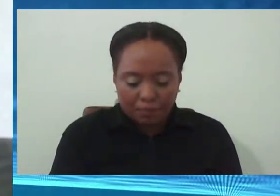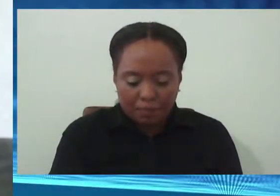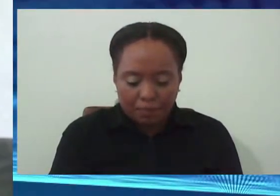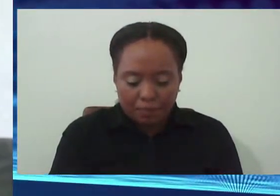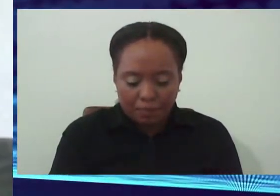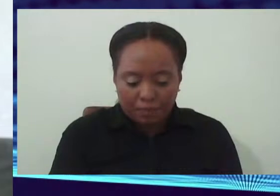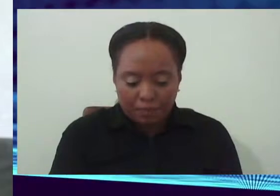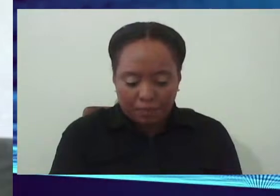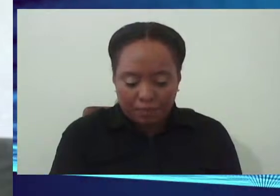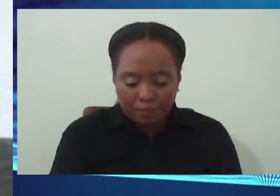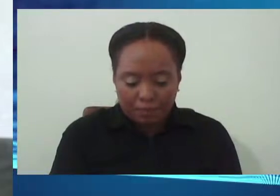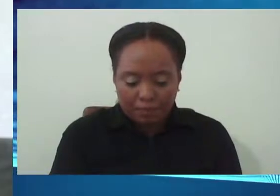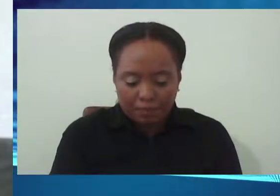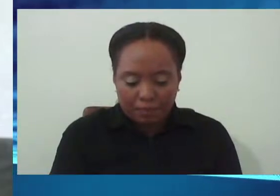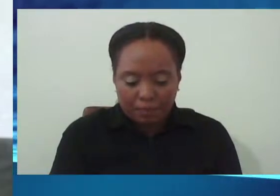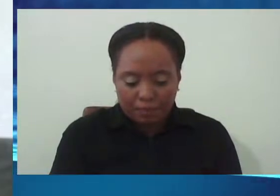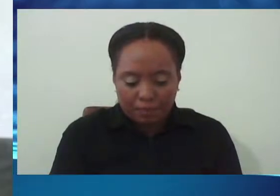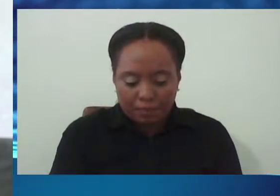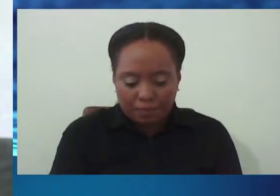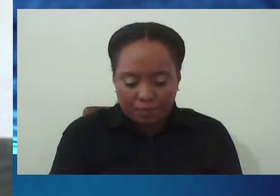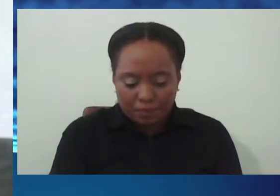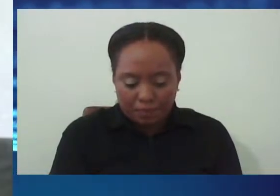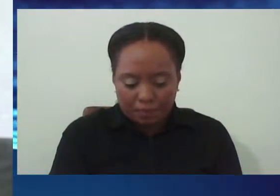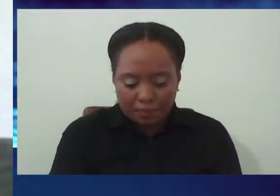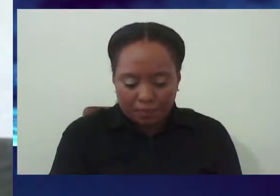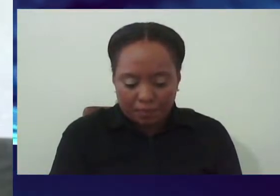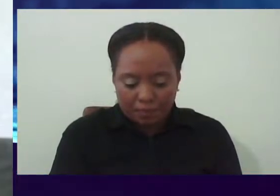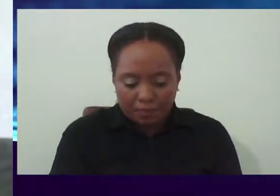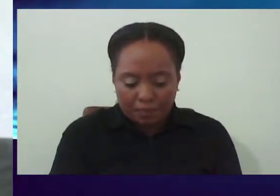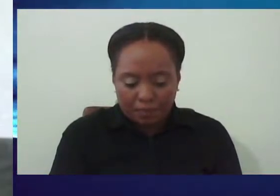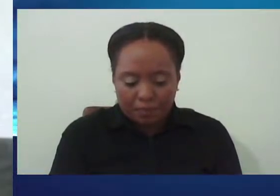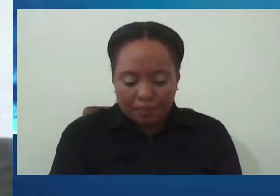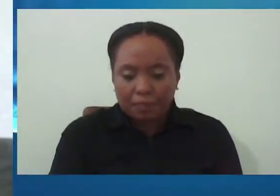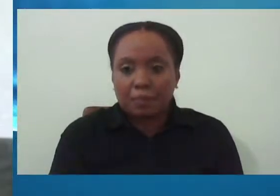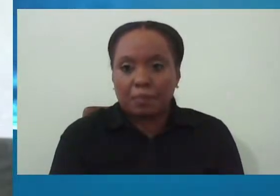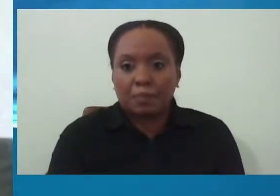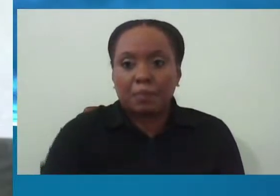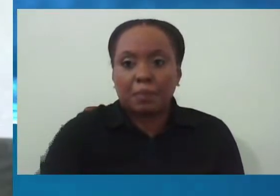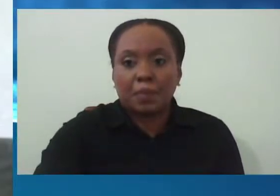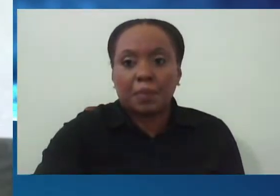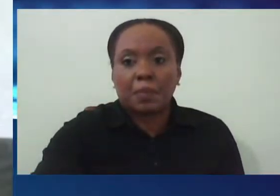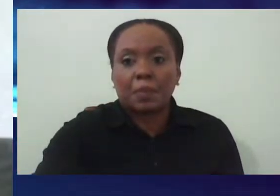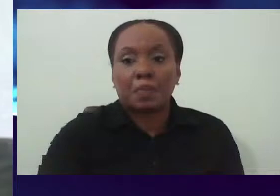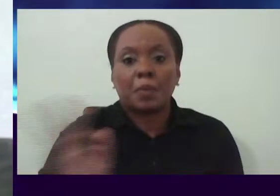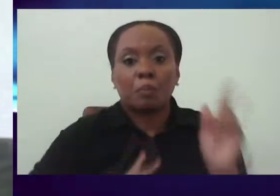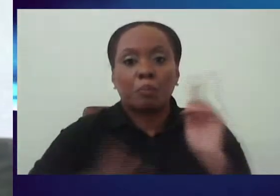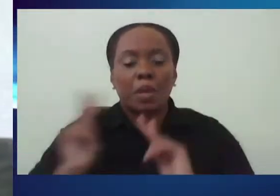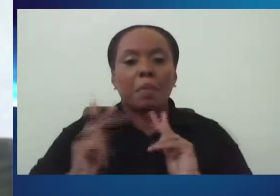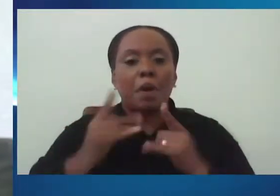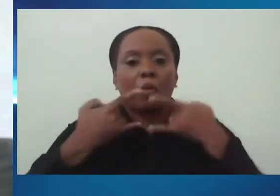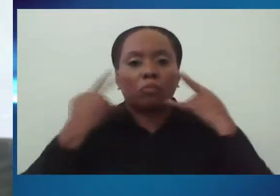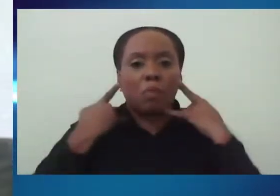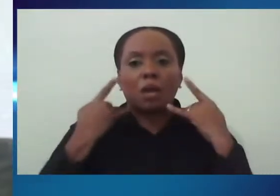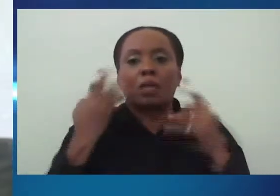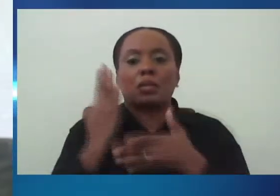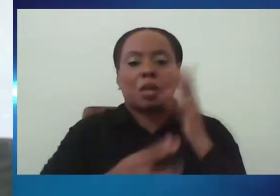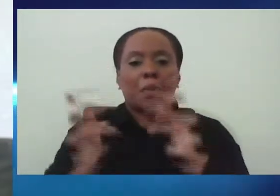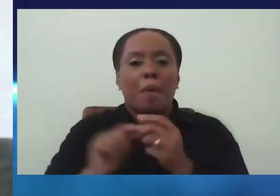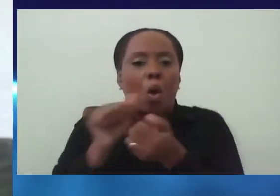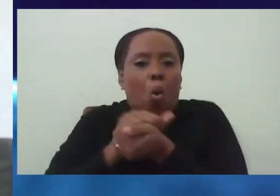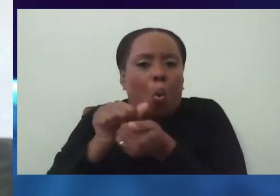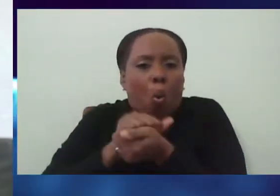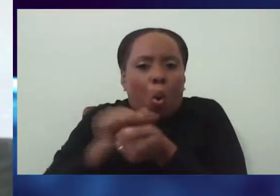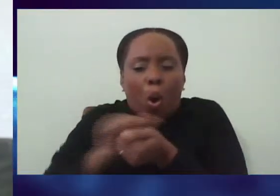over and over, even washing them and re-wearing them. In their judgment, that is